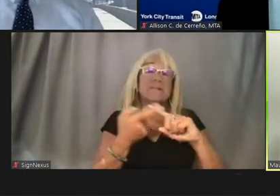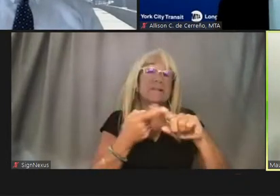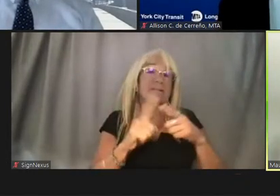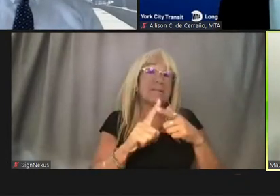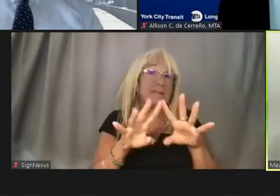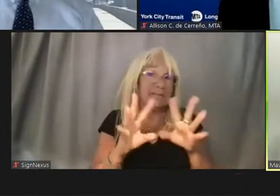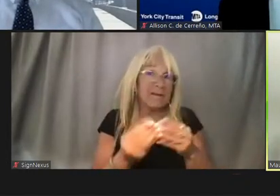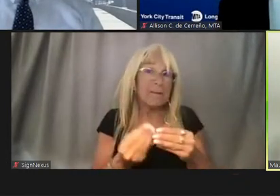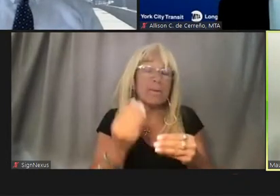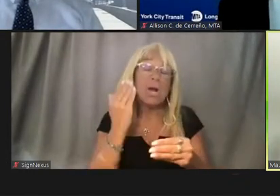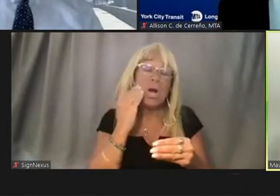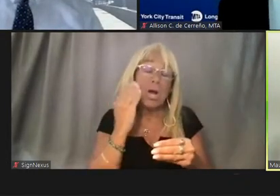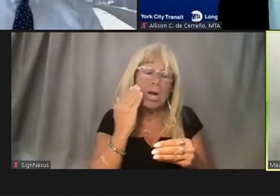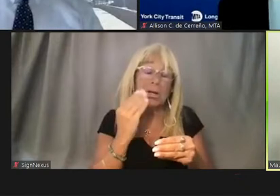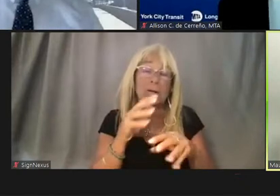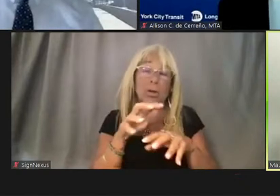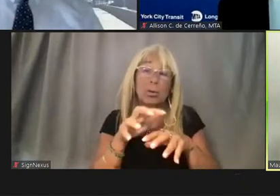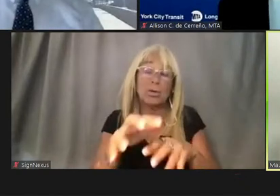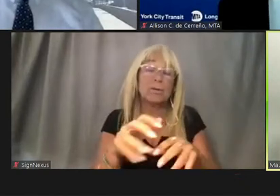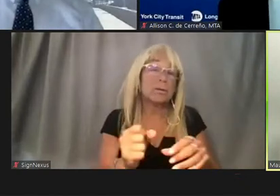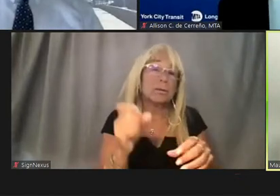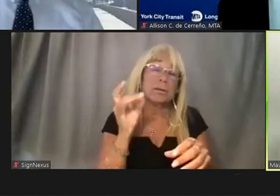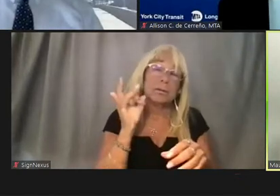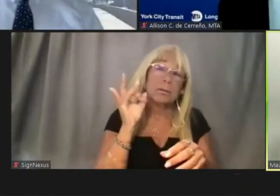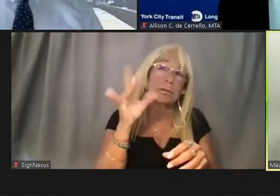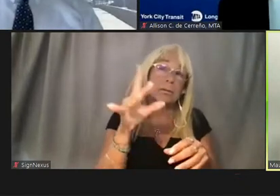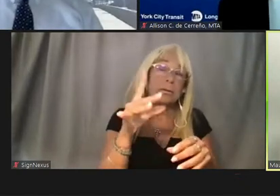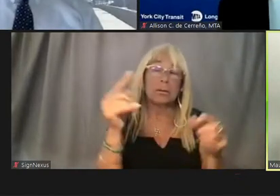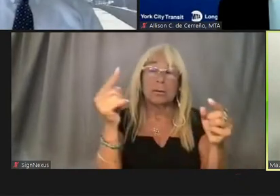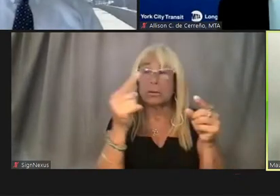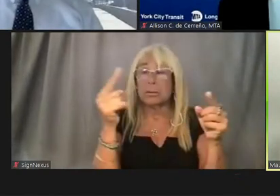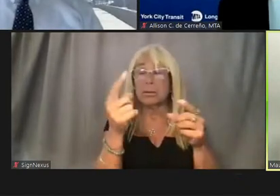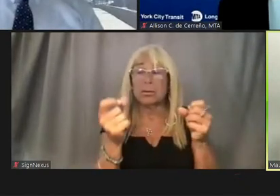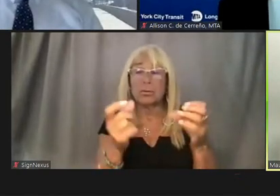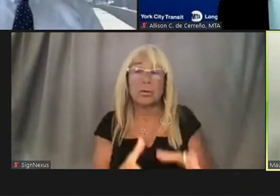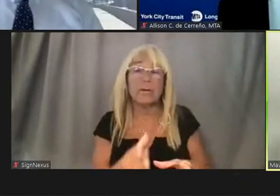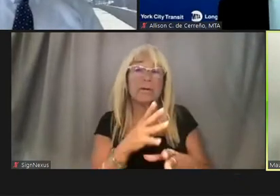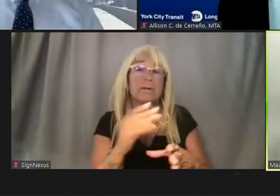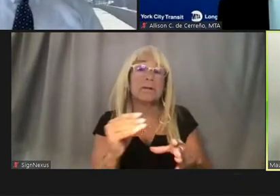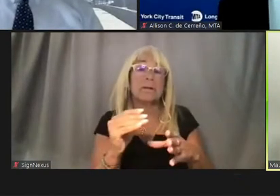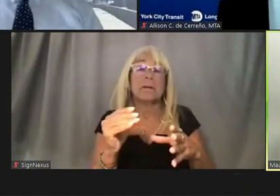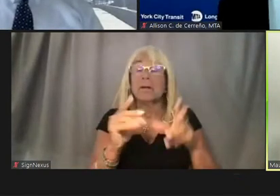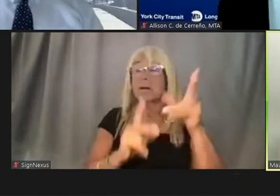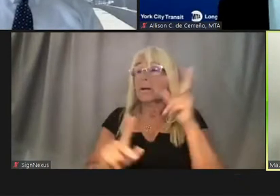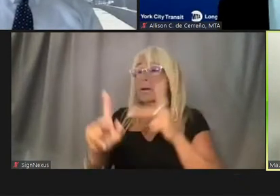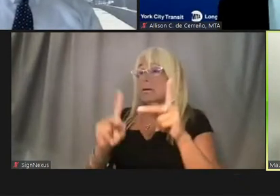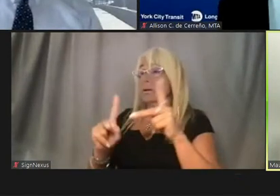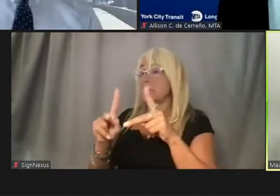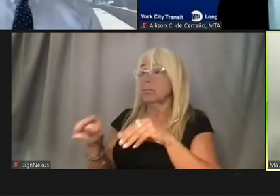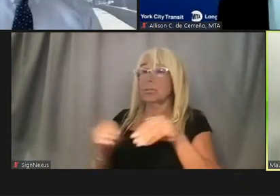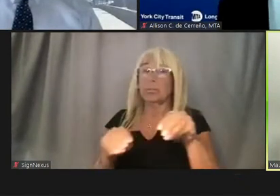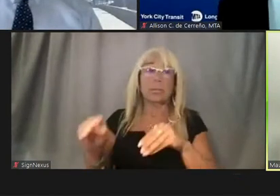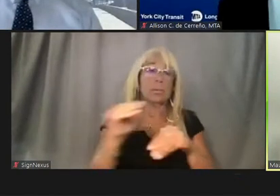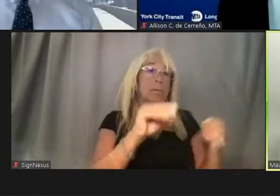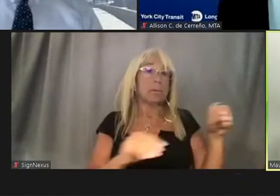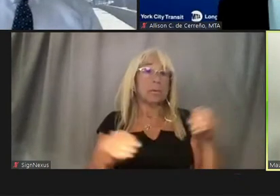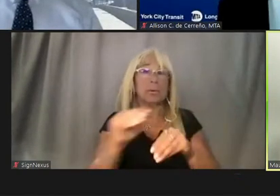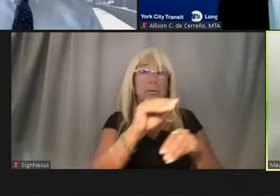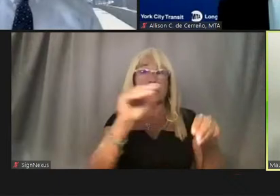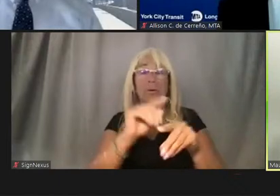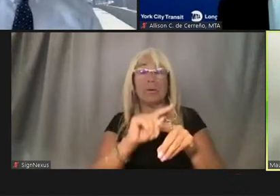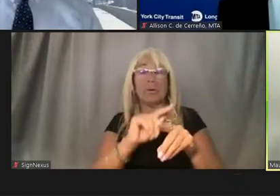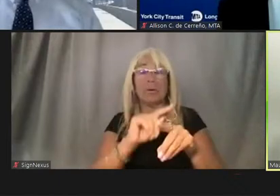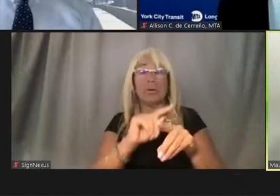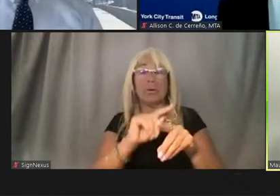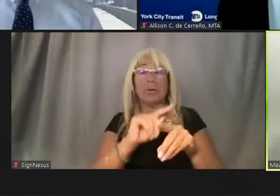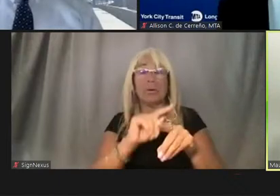congestion in the core can create massive headaches for drivers when it seems like pedestrians are able to move faster but what about all the people who live